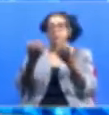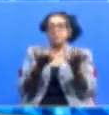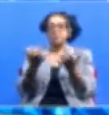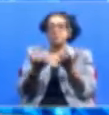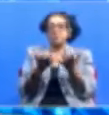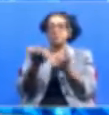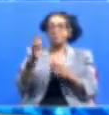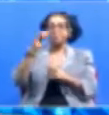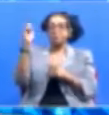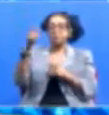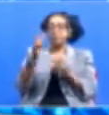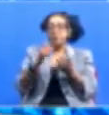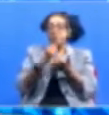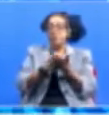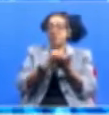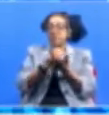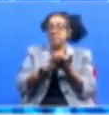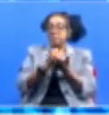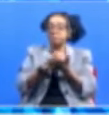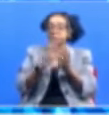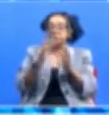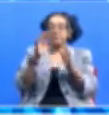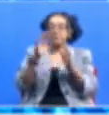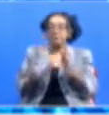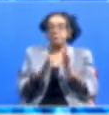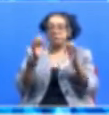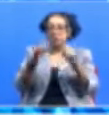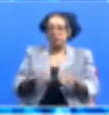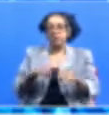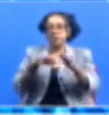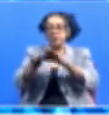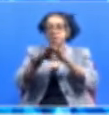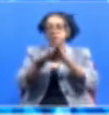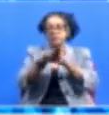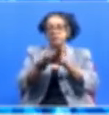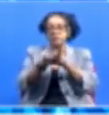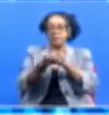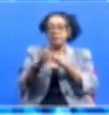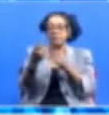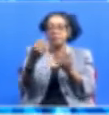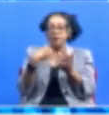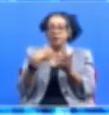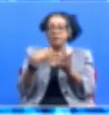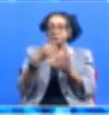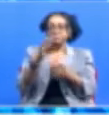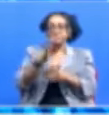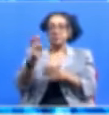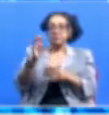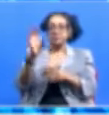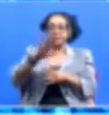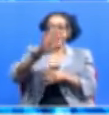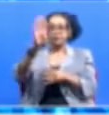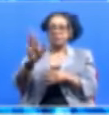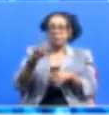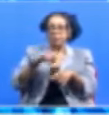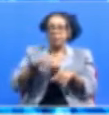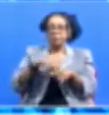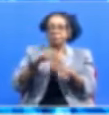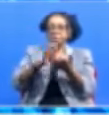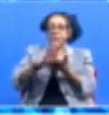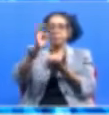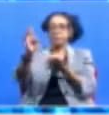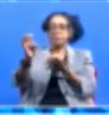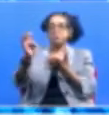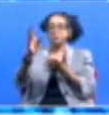And coffee farmers and traders can now access a larger Far East Asian market after a strategic coffee export deal with South